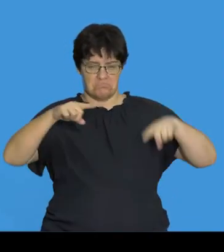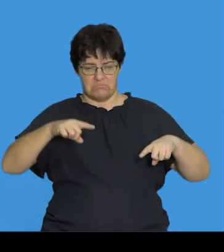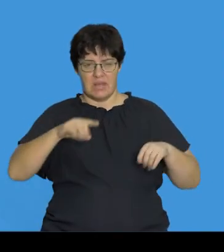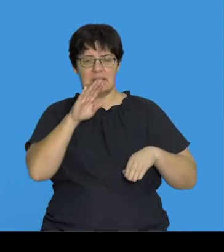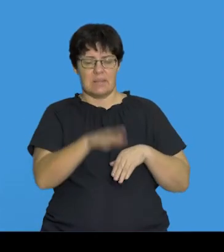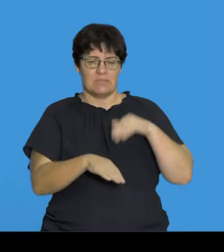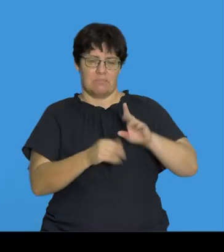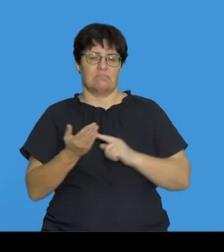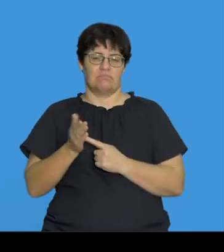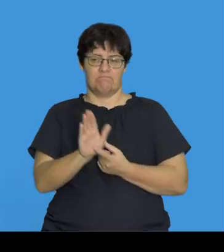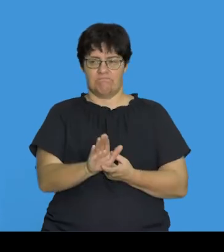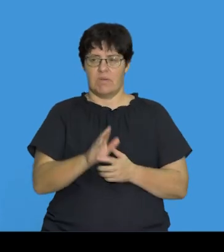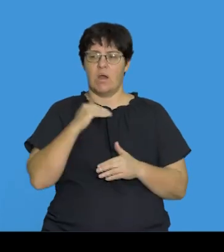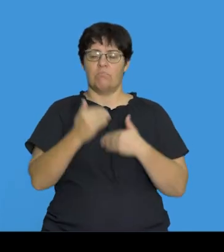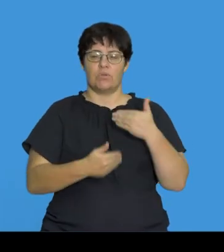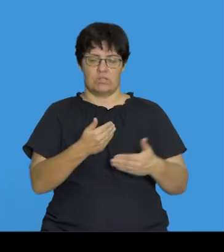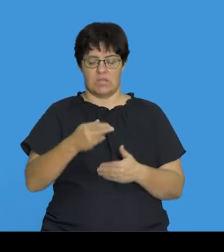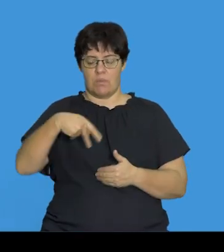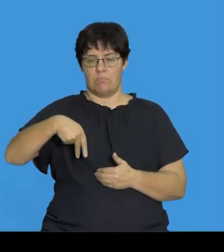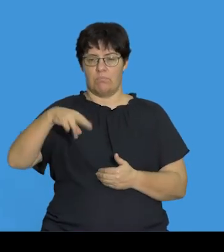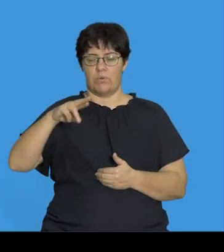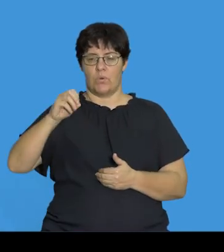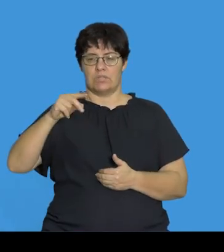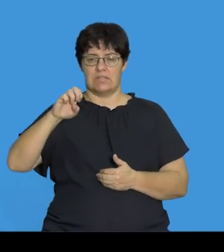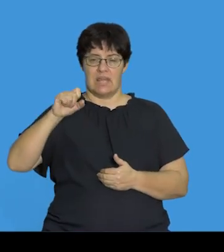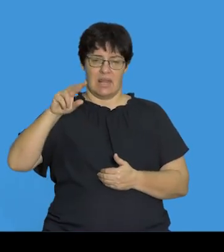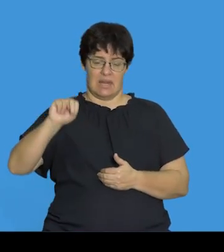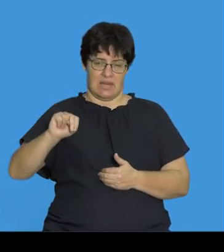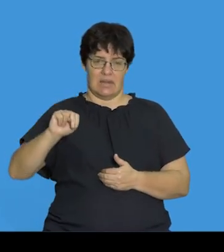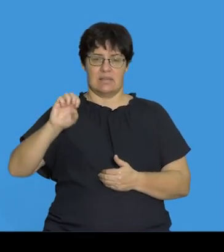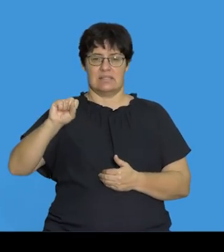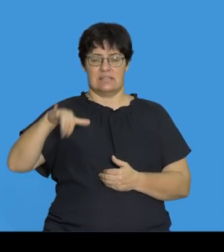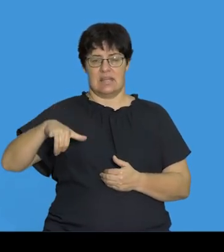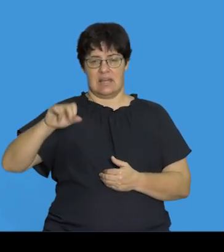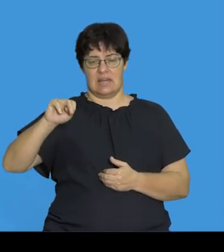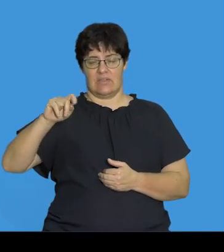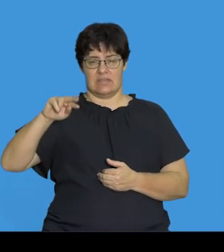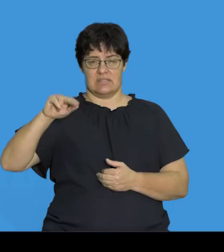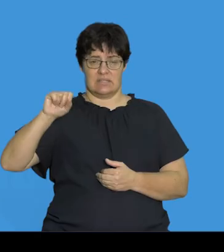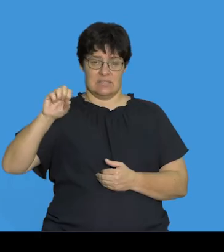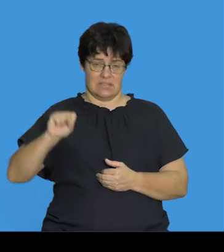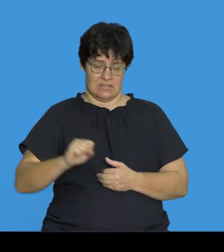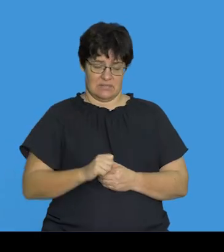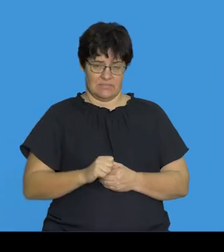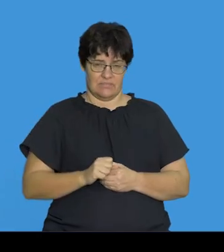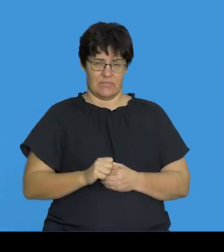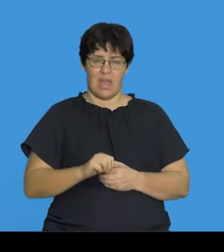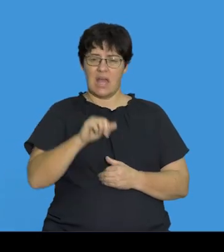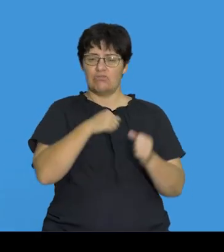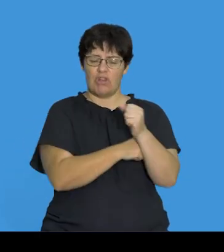series of steps indicating the process of protein synthesis. Let's try and understand what structures